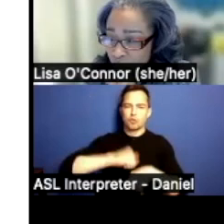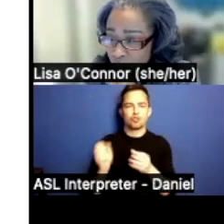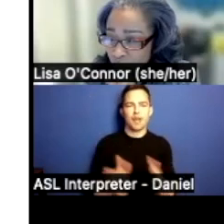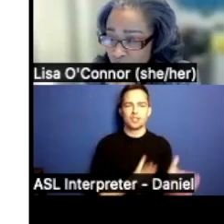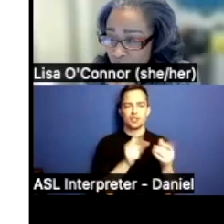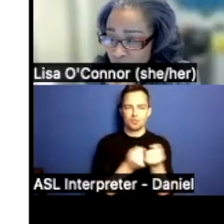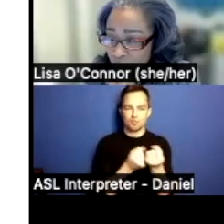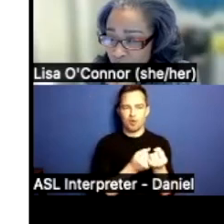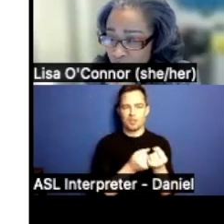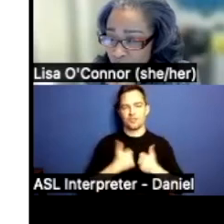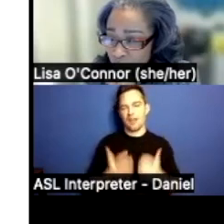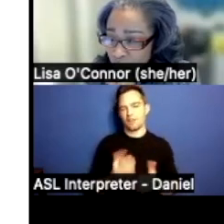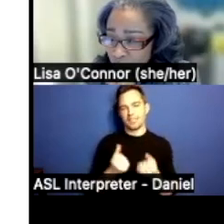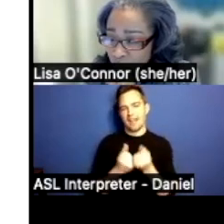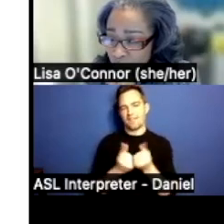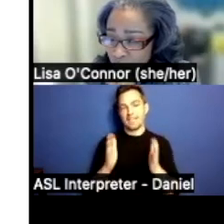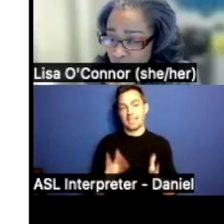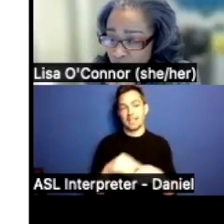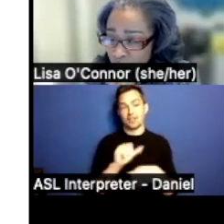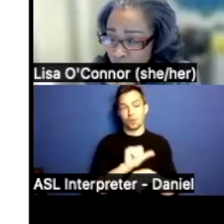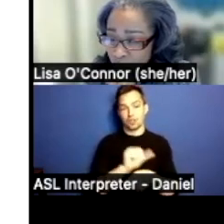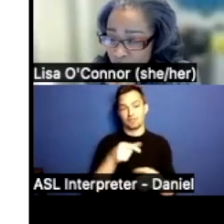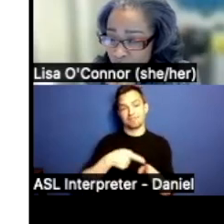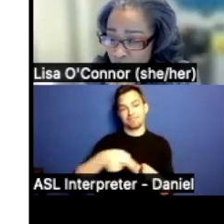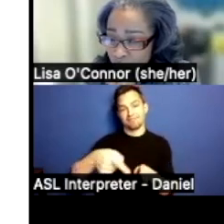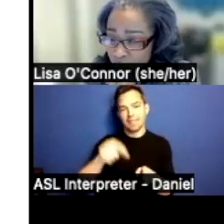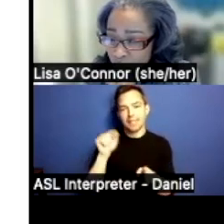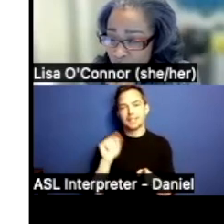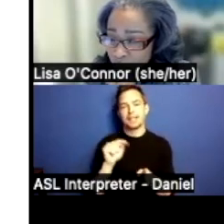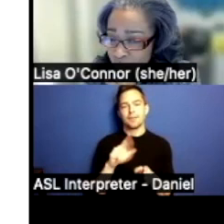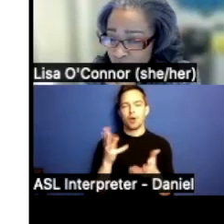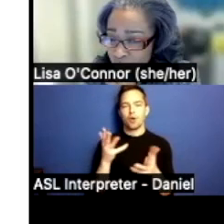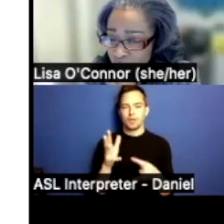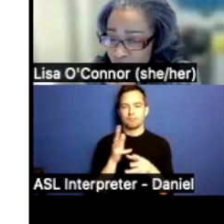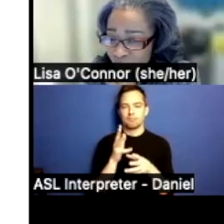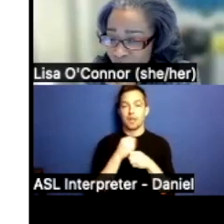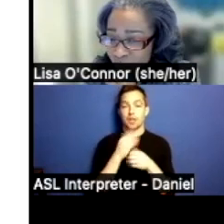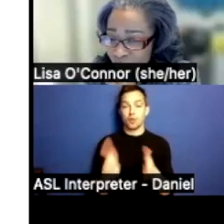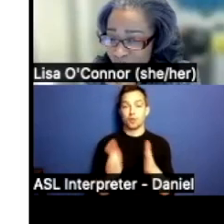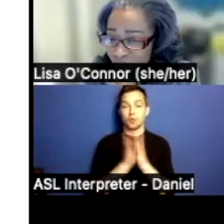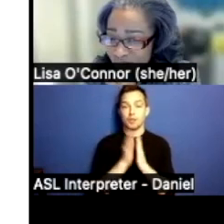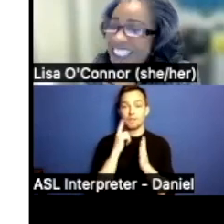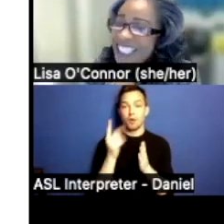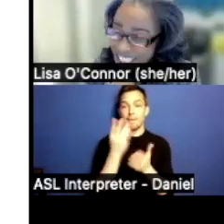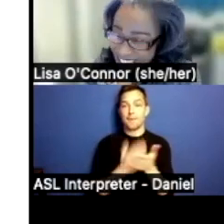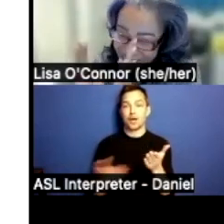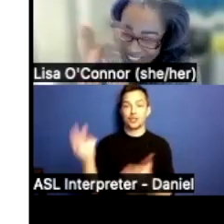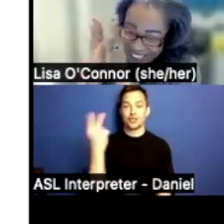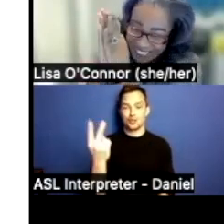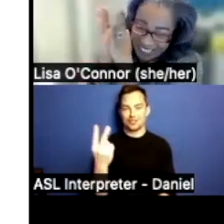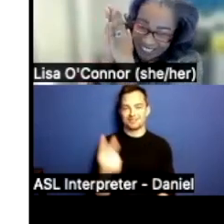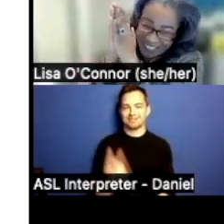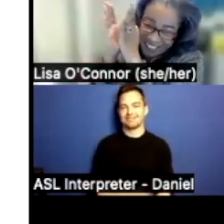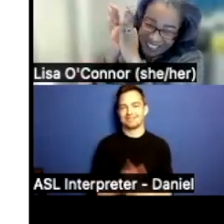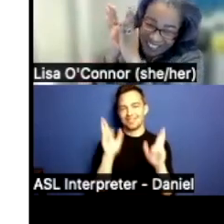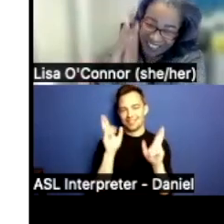survivors and advocates in the work. And we already received a request for a part 2. So